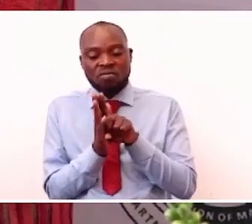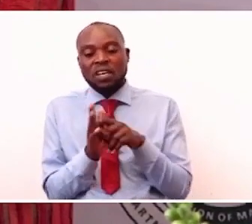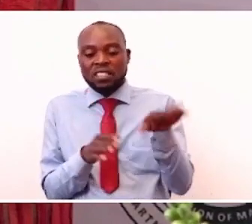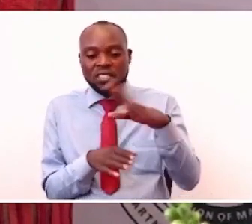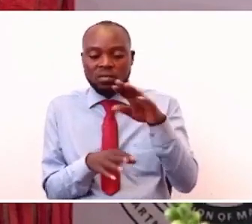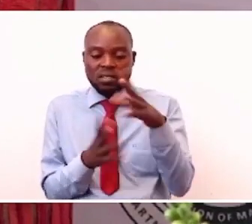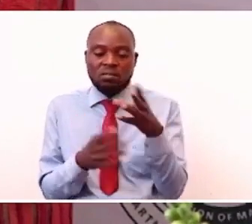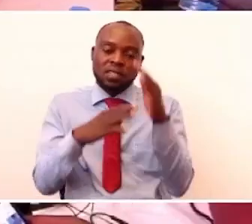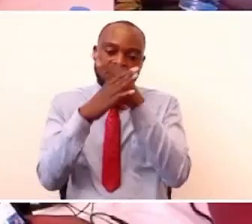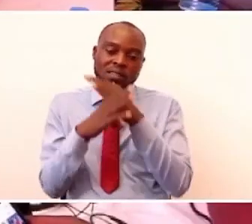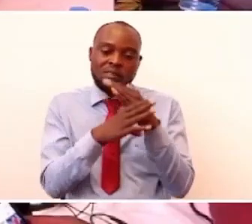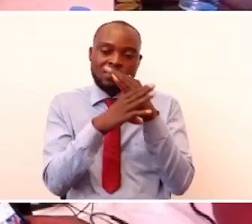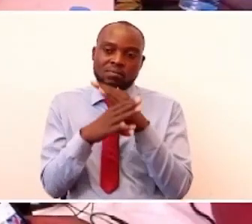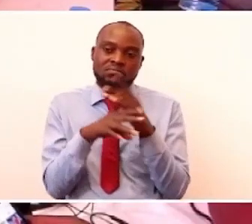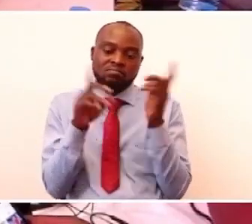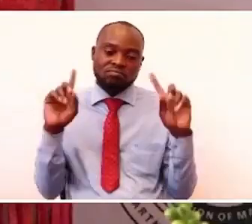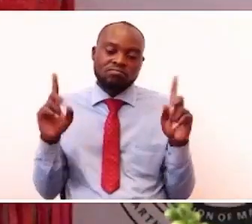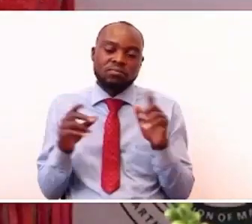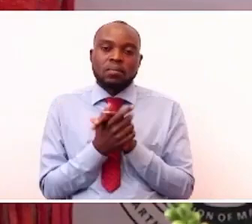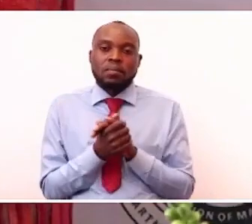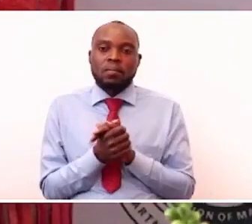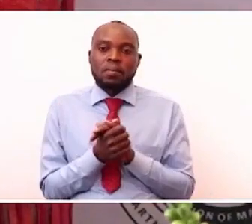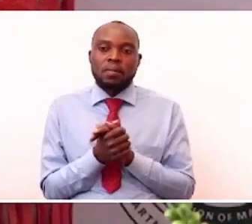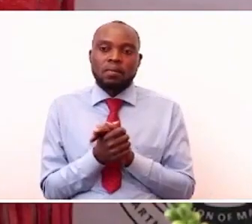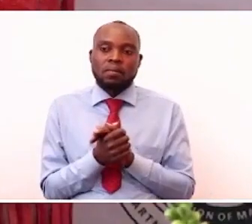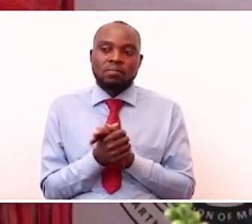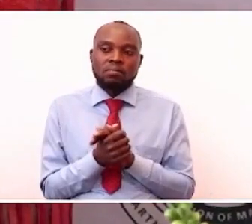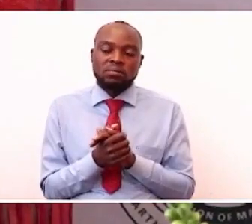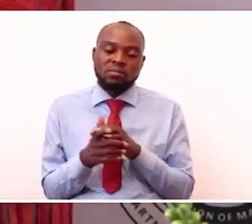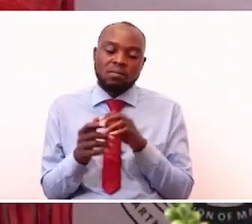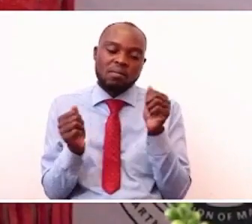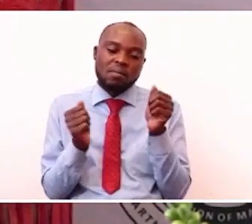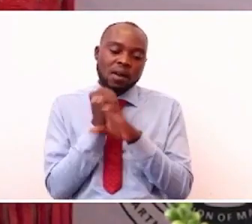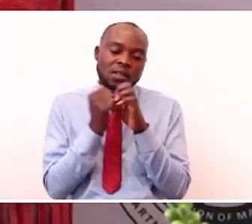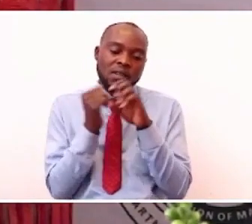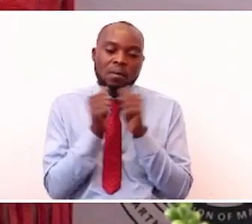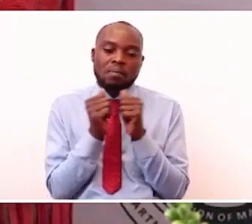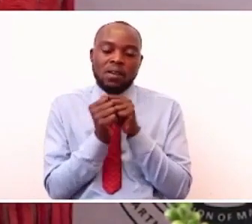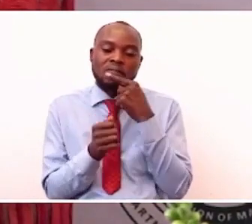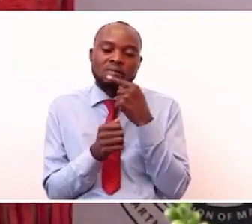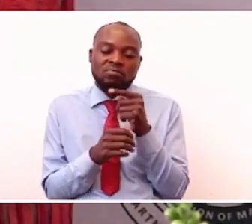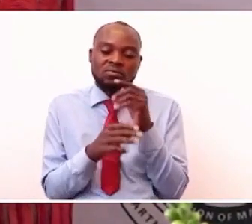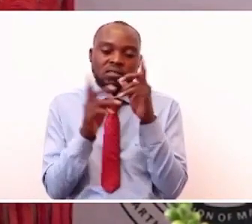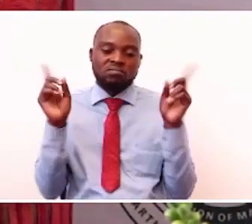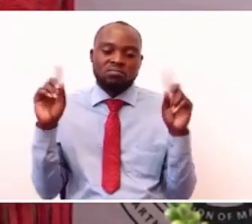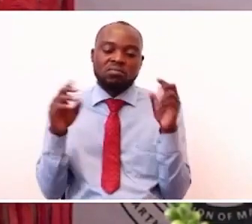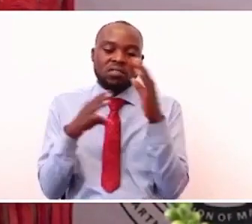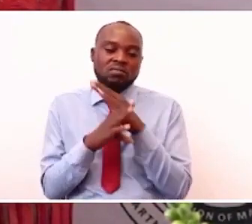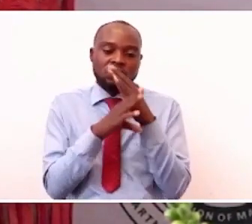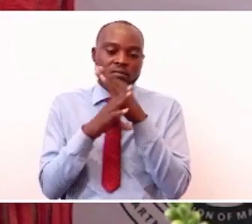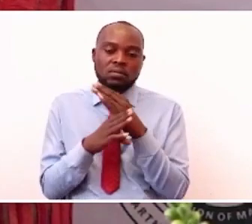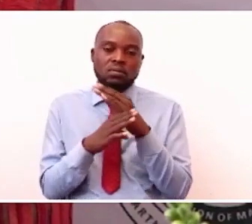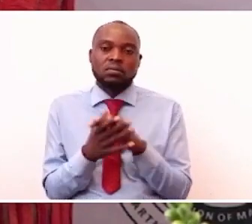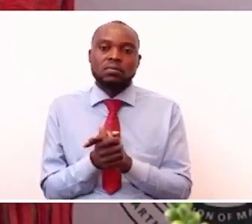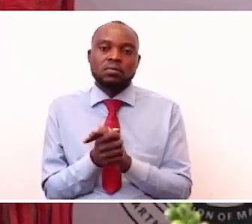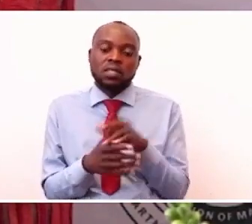can regulate. Most African countries now have talked about cybersecurity, have laws or have policies around cybersecurity, and